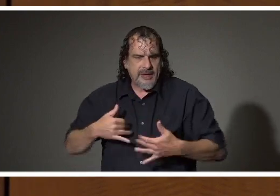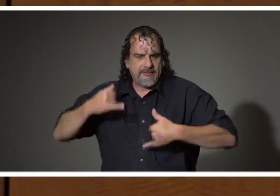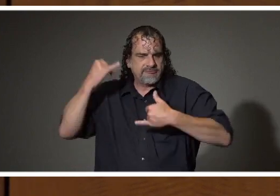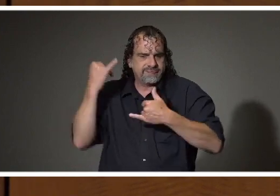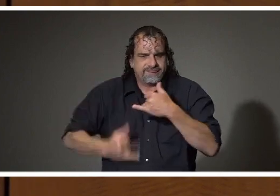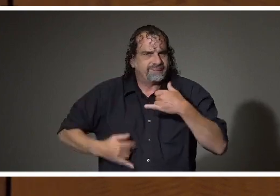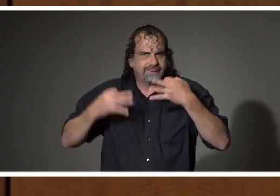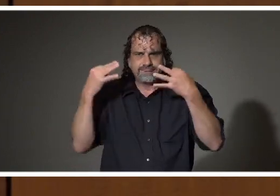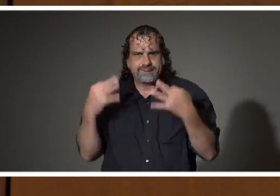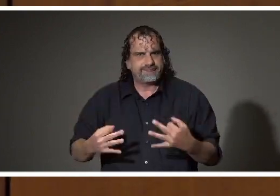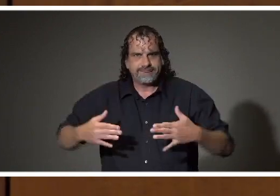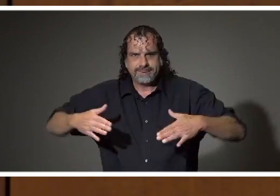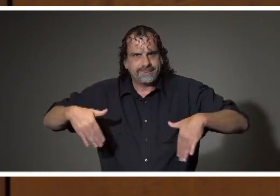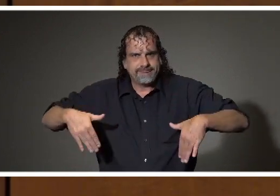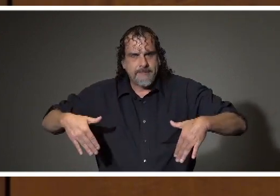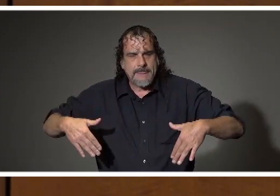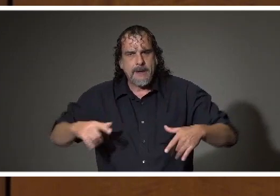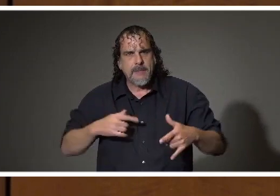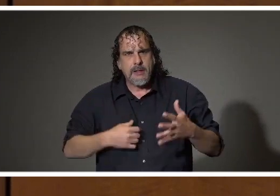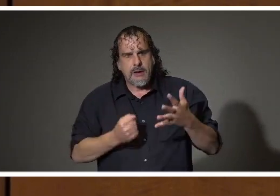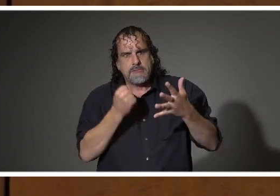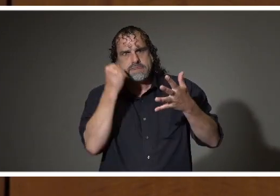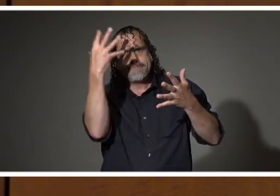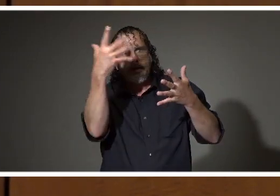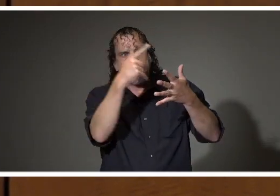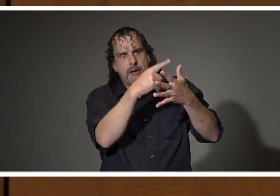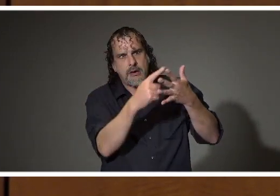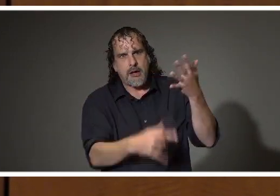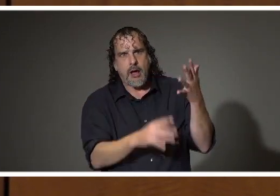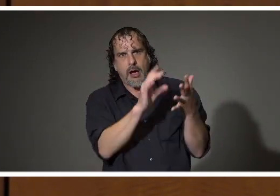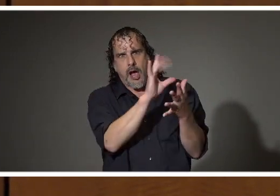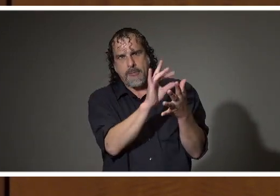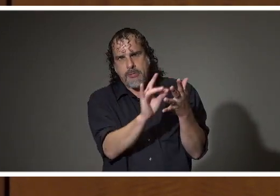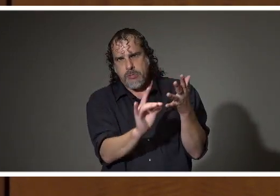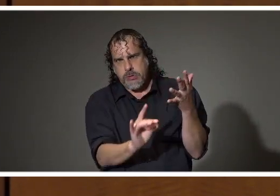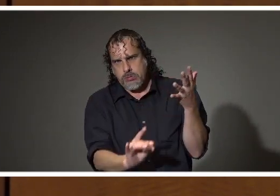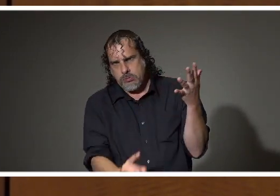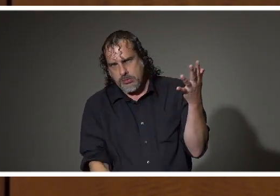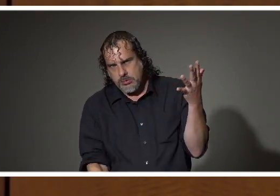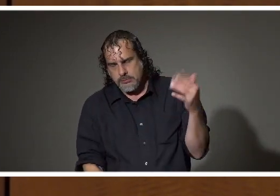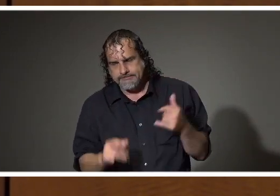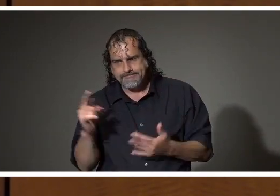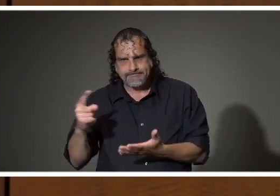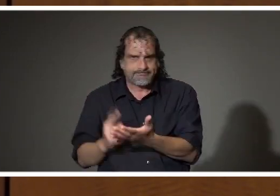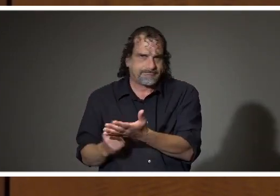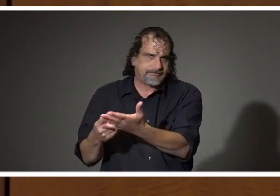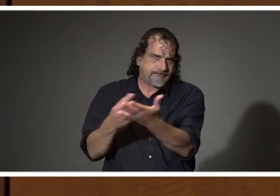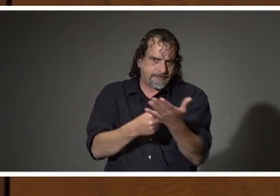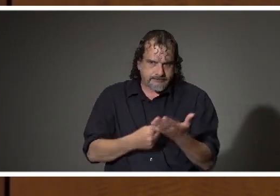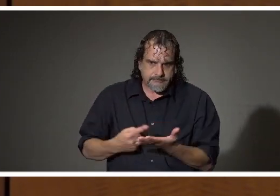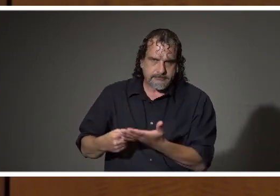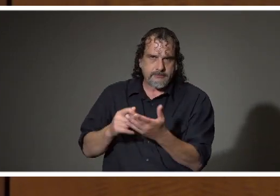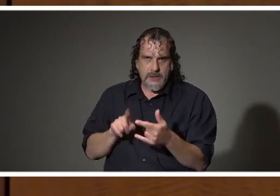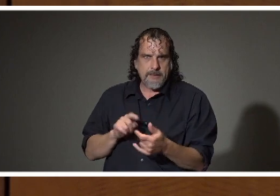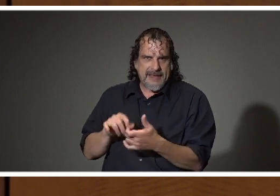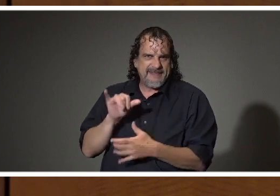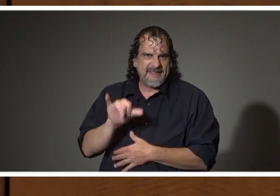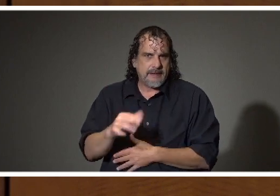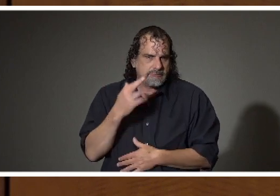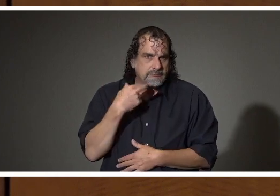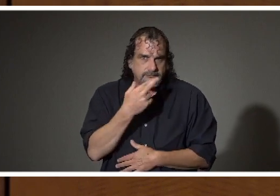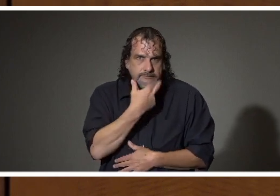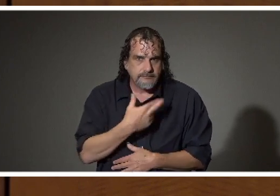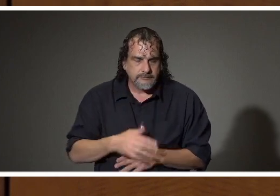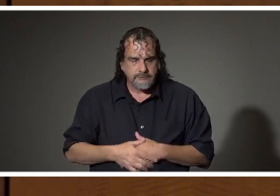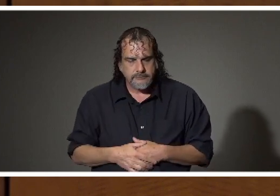decision on them, but there is a plethora of options and conversations going on as it relates to that. Again, as